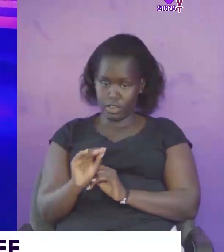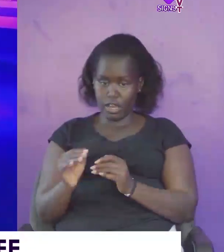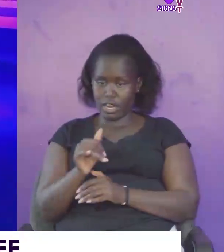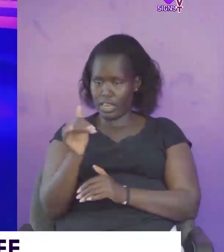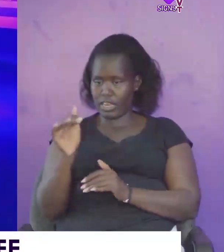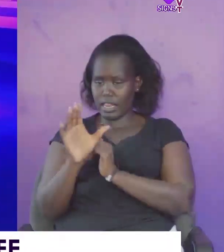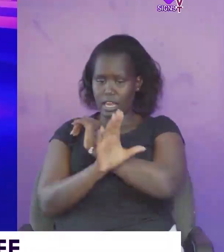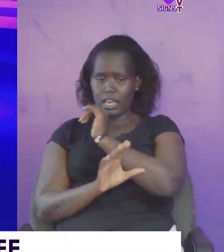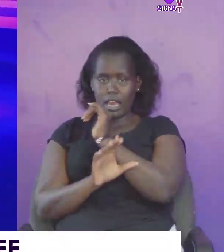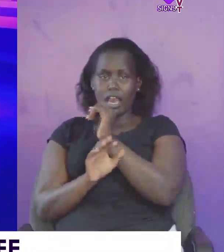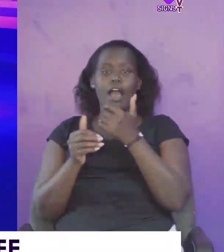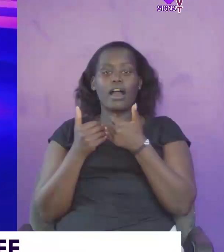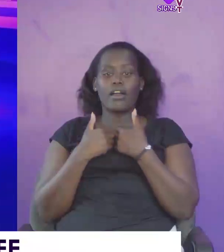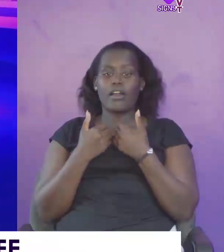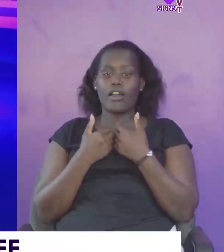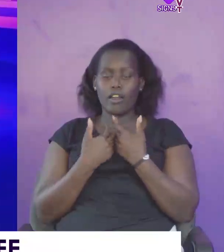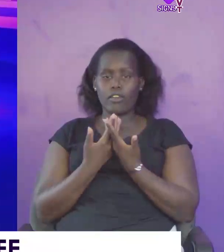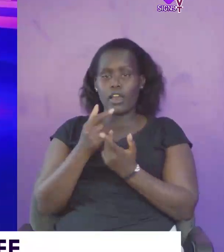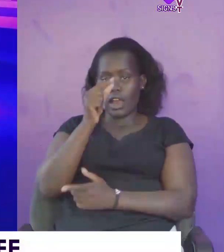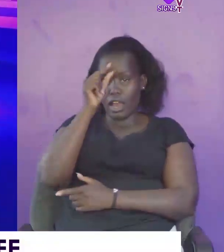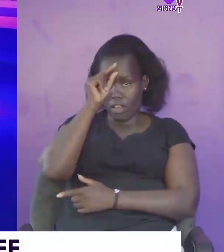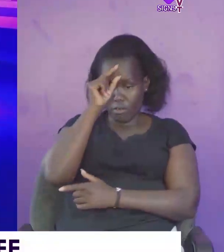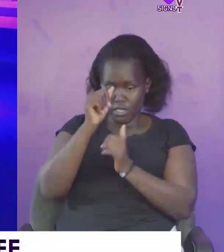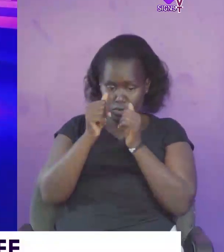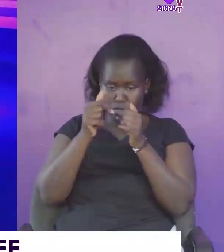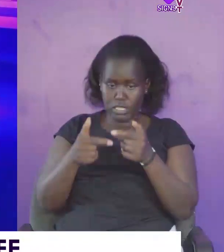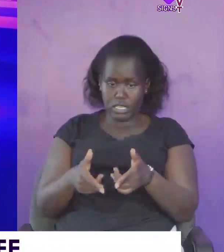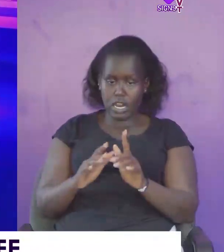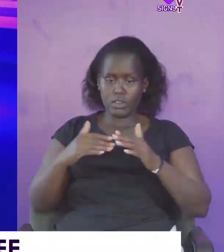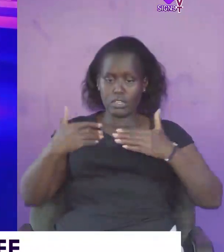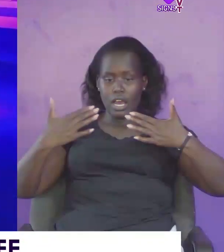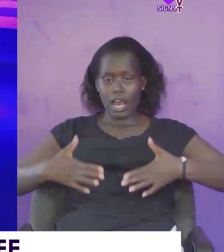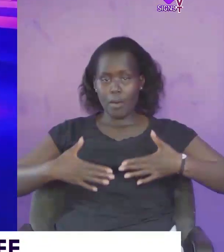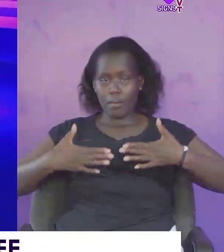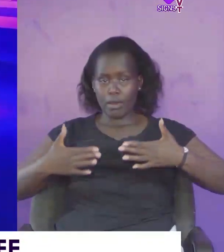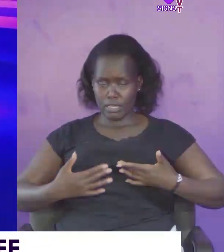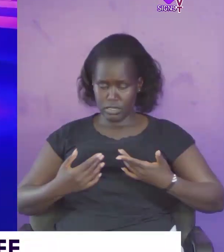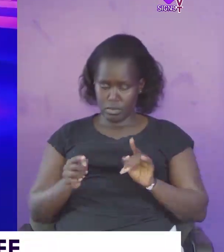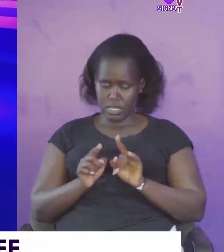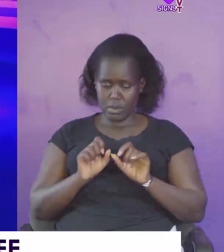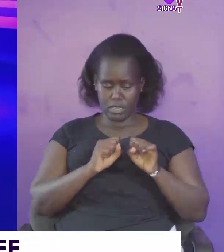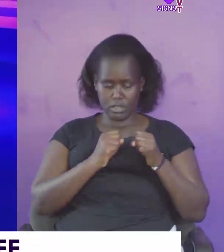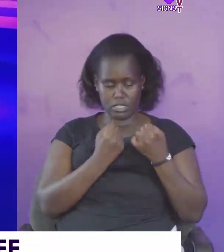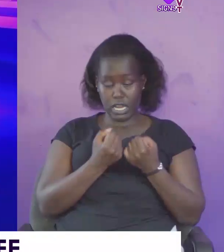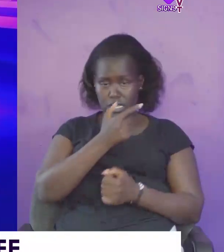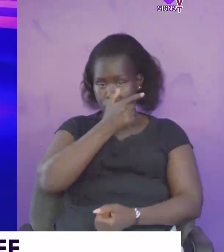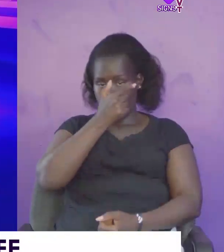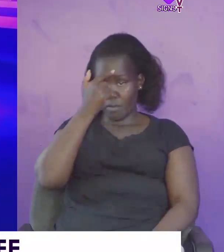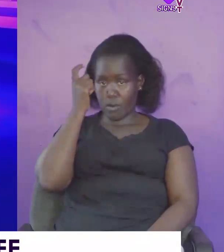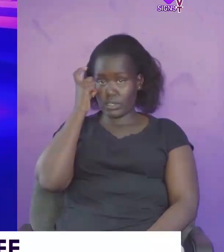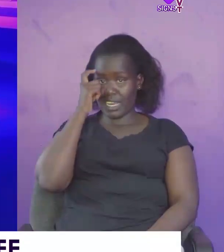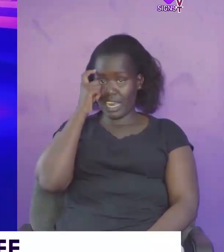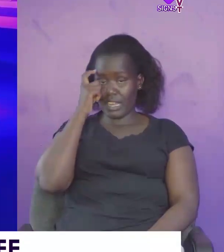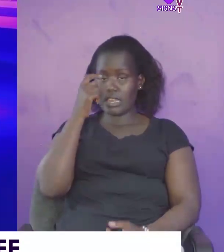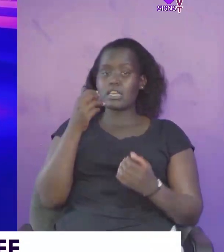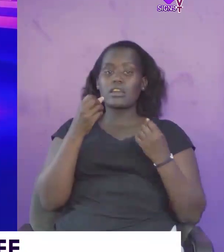they have a form of government that allows that happiness to be prevalent in their society. Okay. Because I think most of